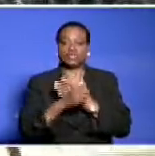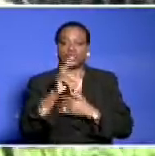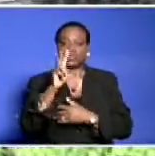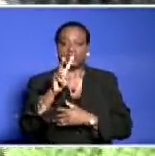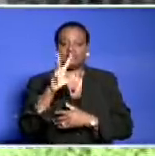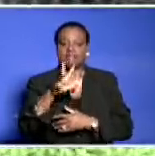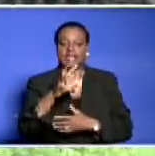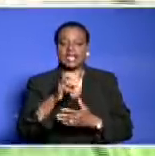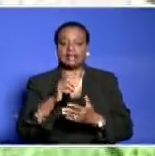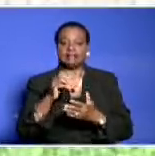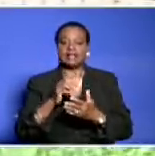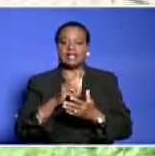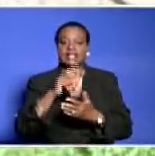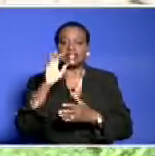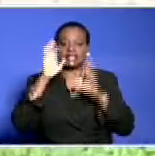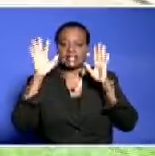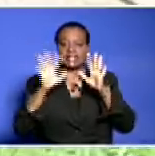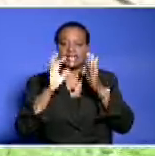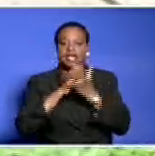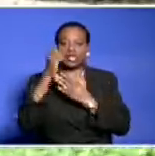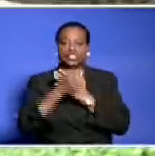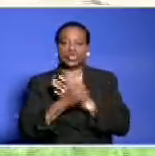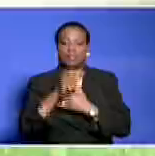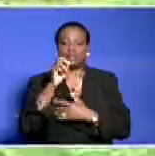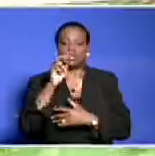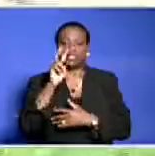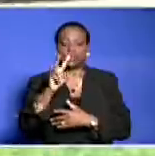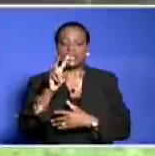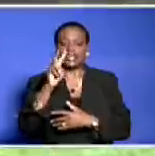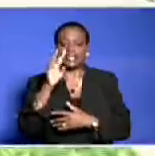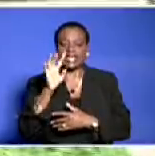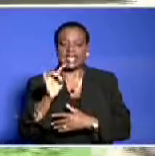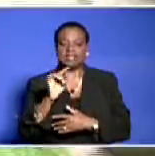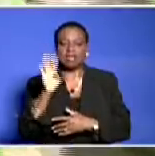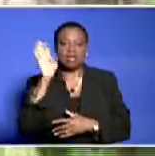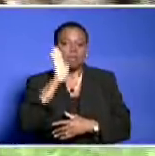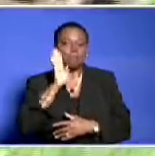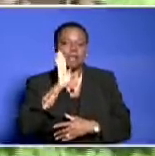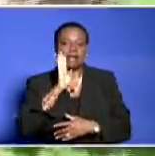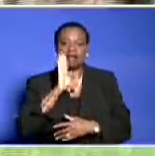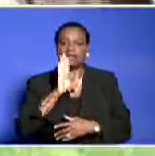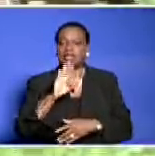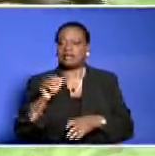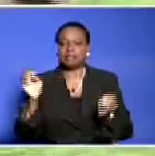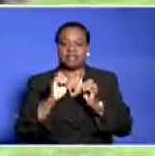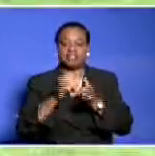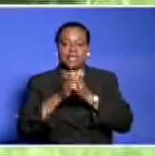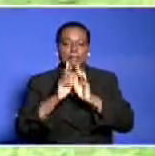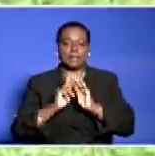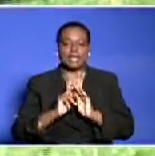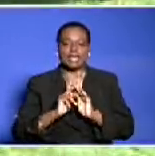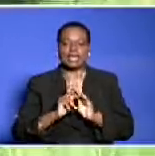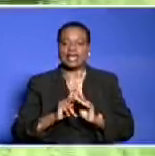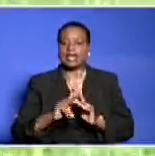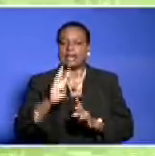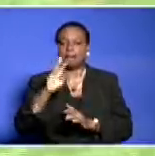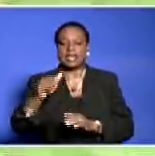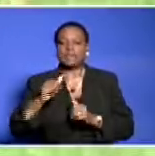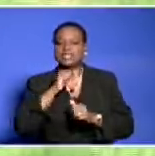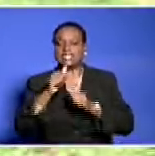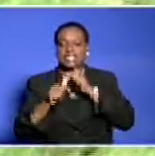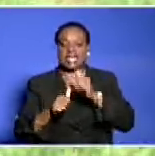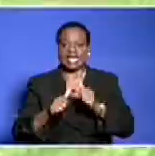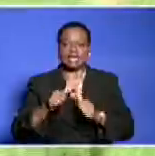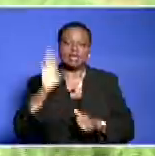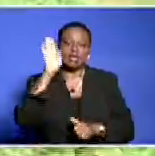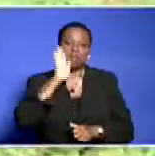Sunday, October 28th. Due to the nature of the charge, Brown was not required to enter a plea and bail was denied.